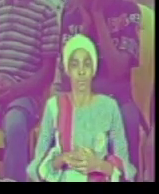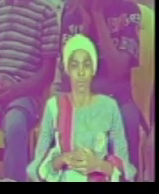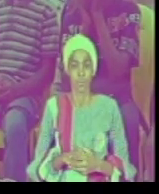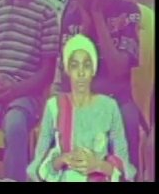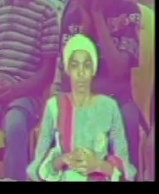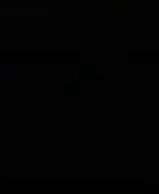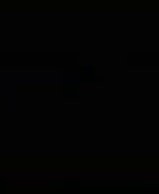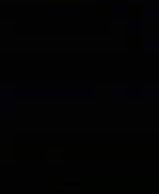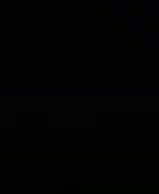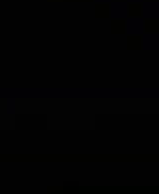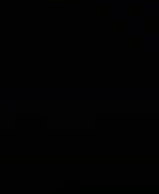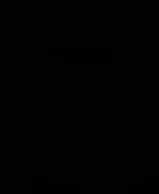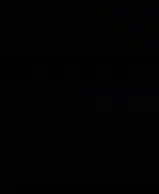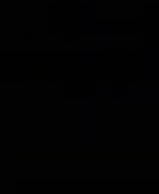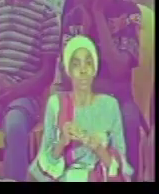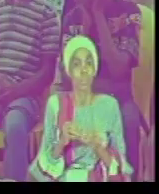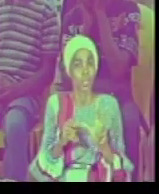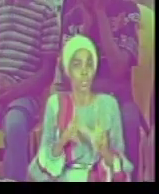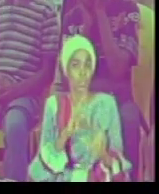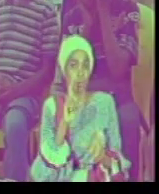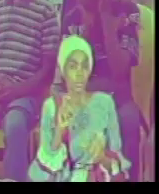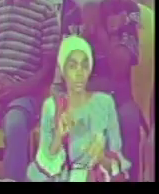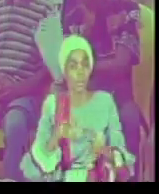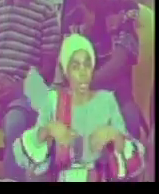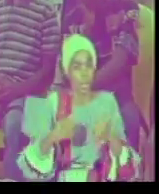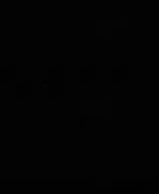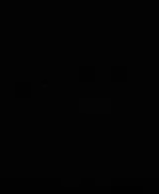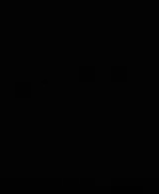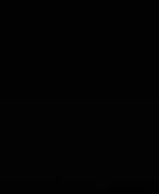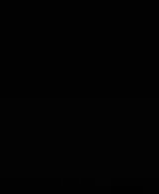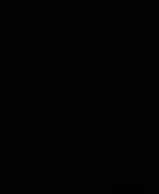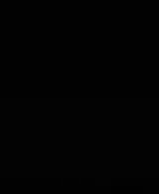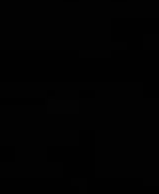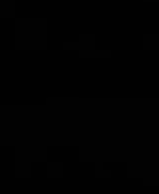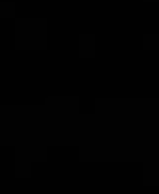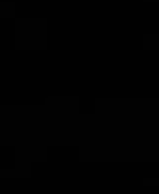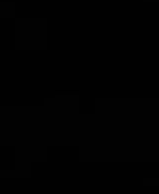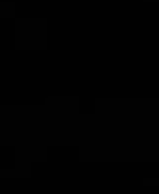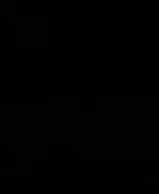much and talking right, mainly on social media?